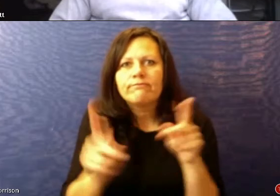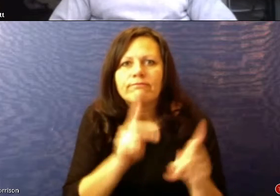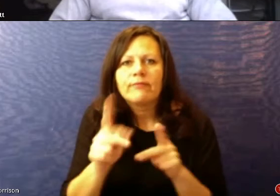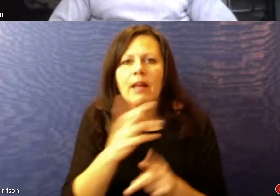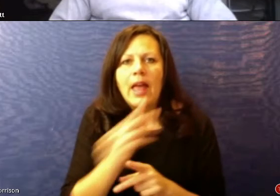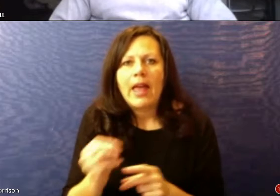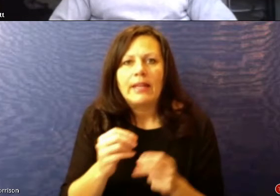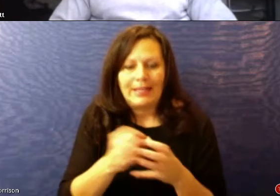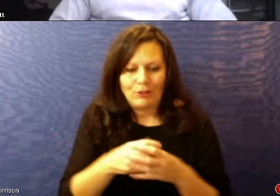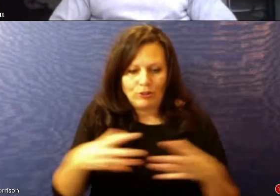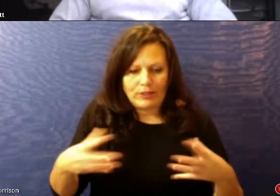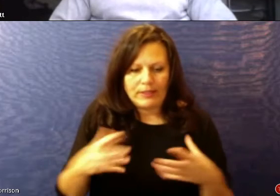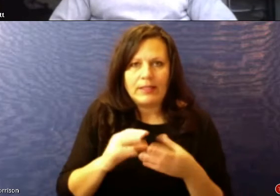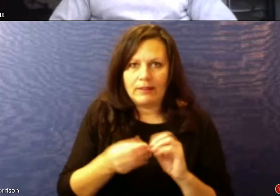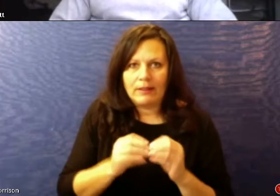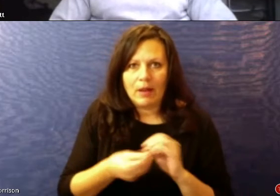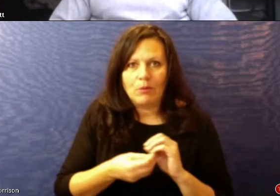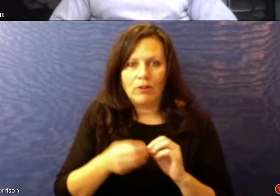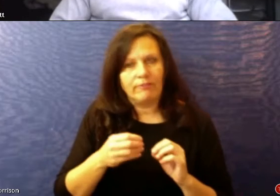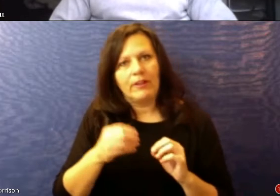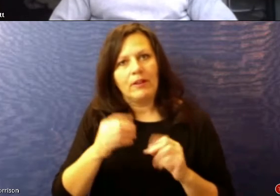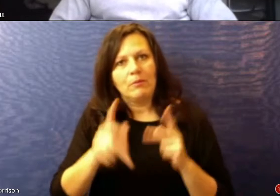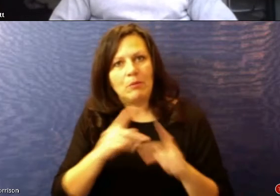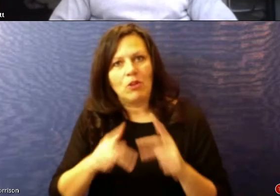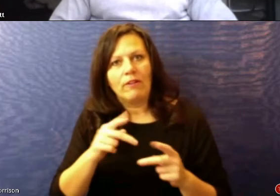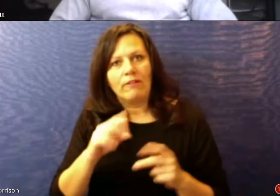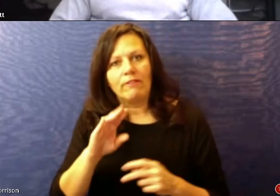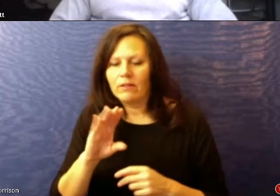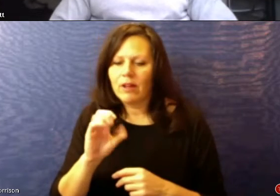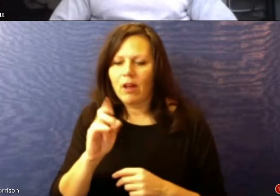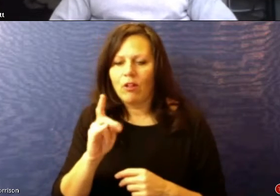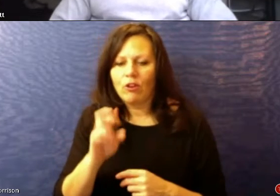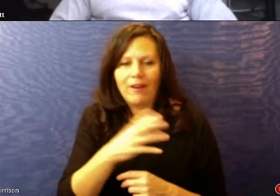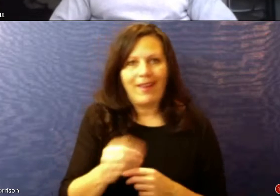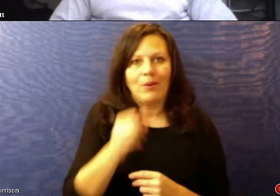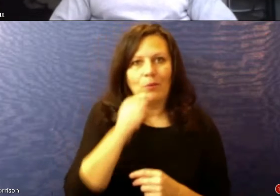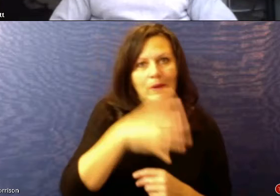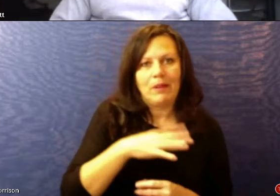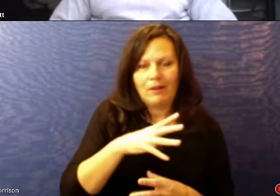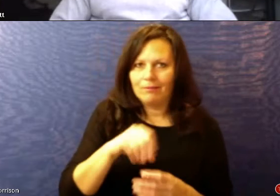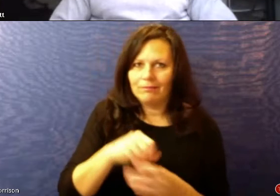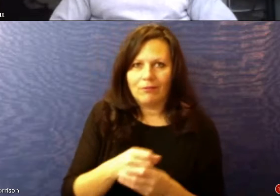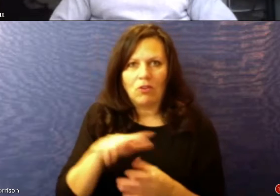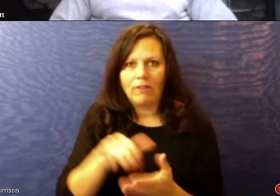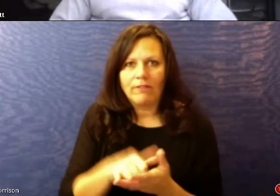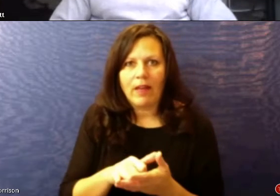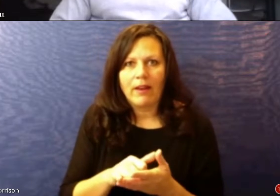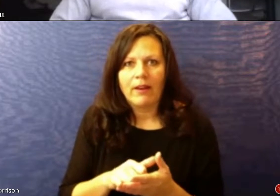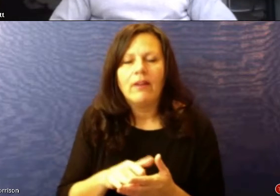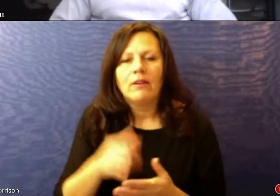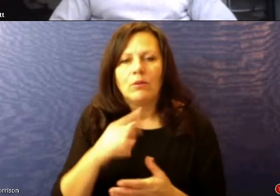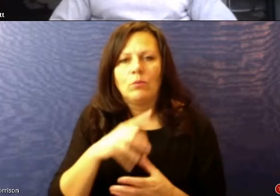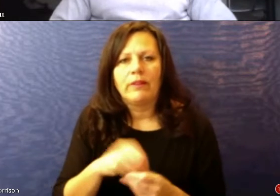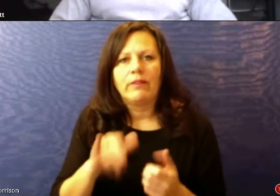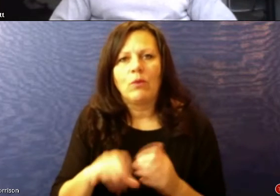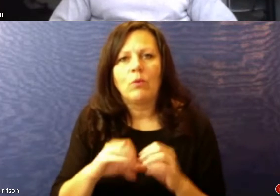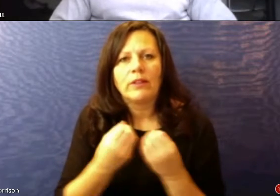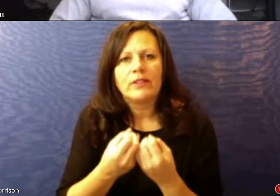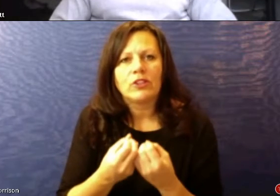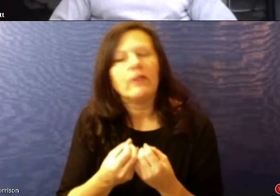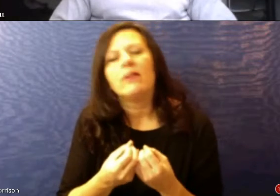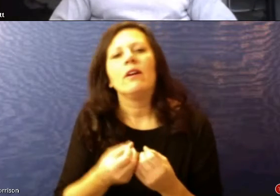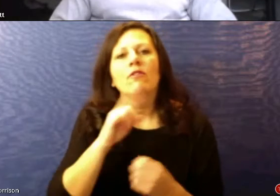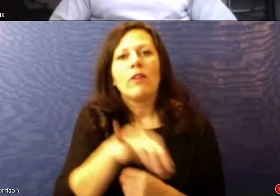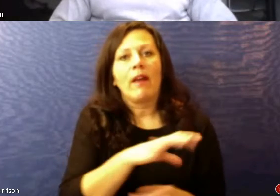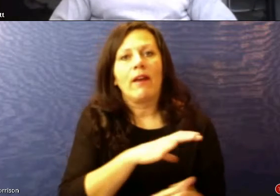of color and women and the like at our organization. In support of that executive inclusion committee,